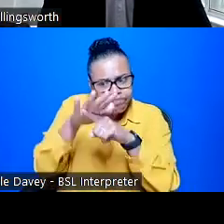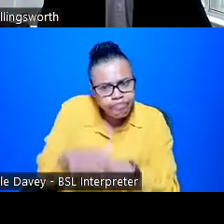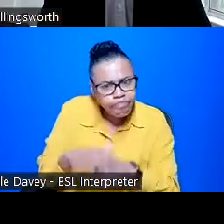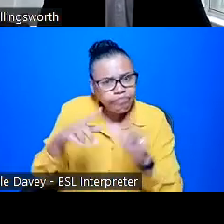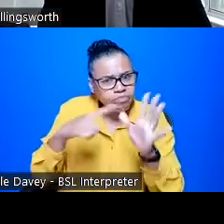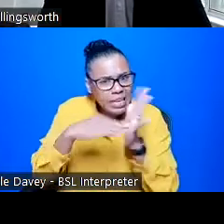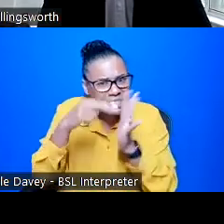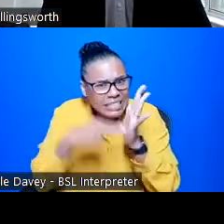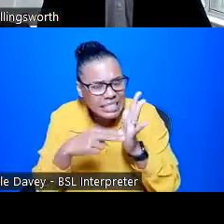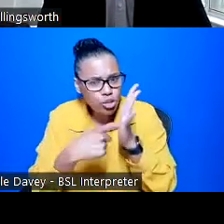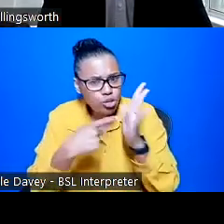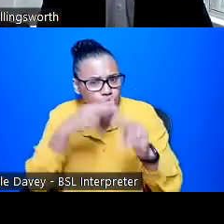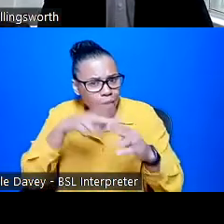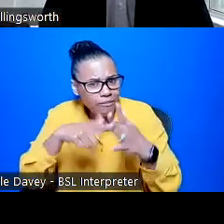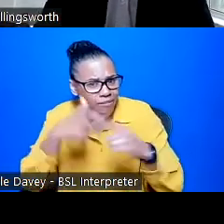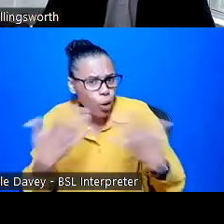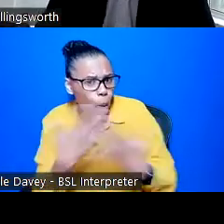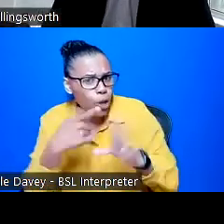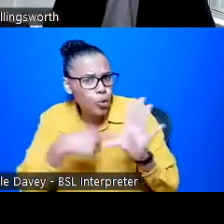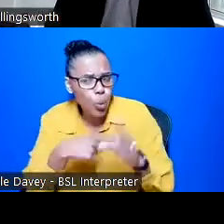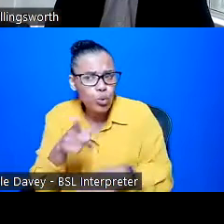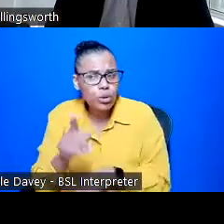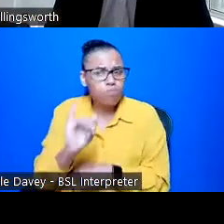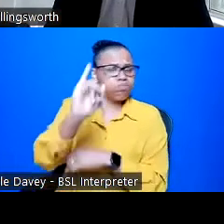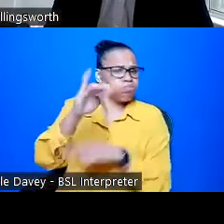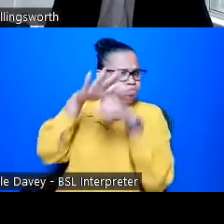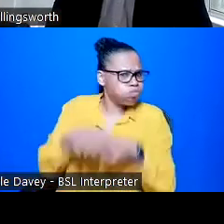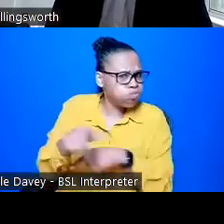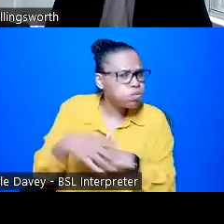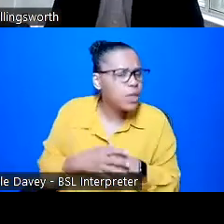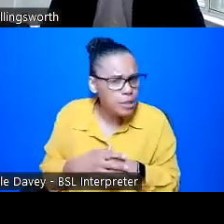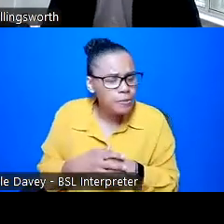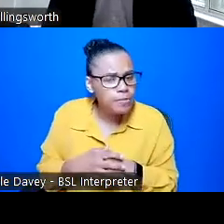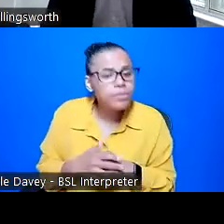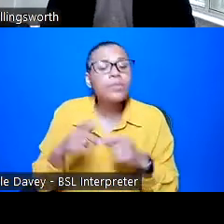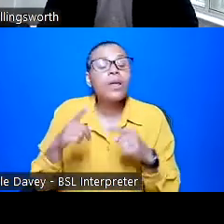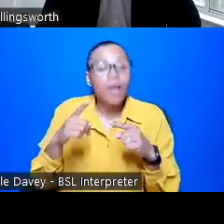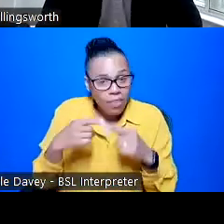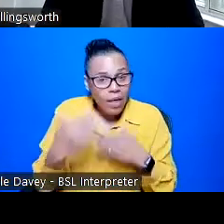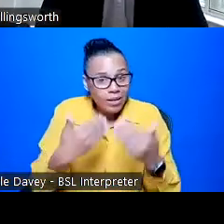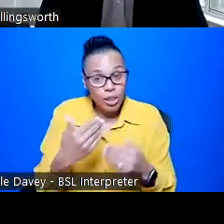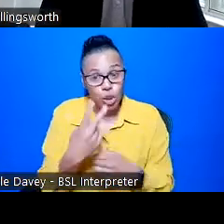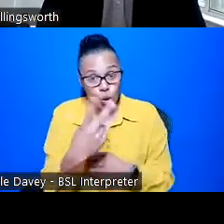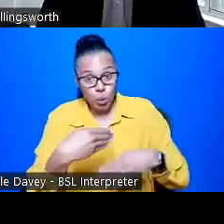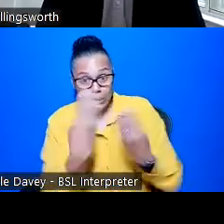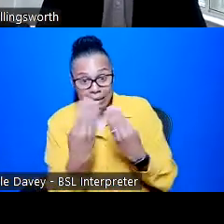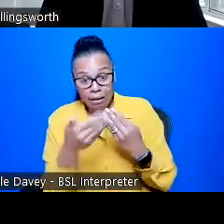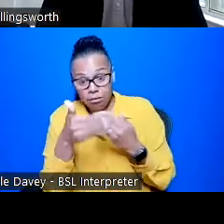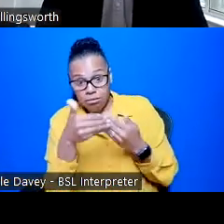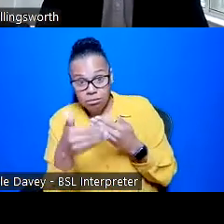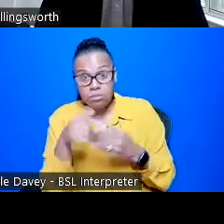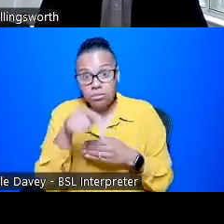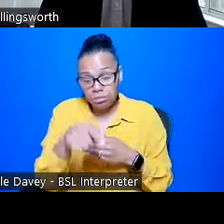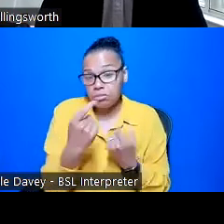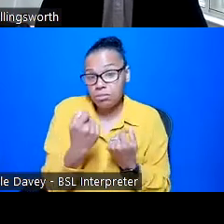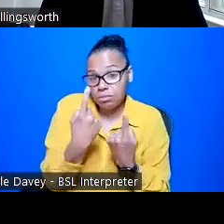in Yorkshire, but the issues that have come from that, and indeed we've got a huge moment in a couple of days' time, recognising that it's not